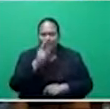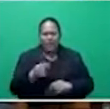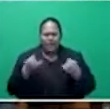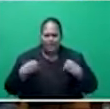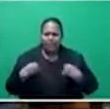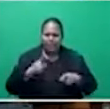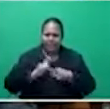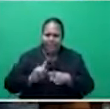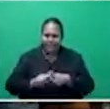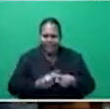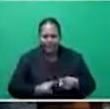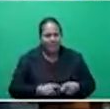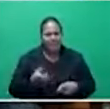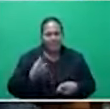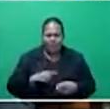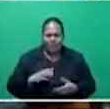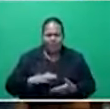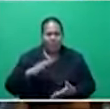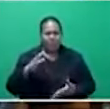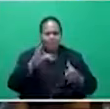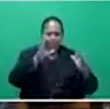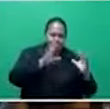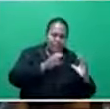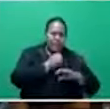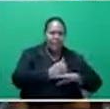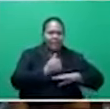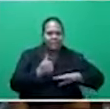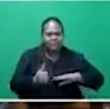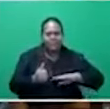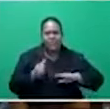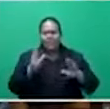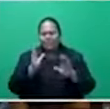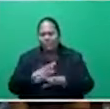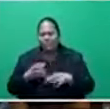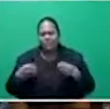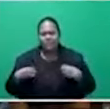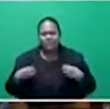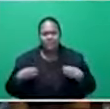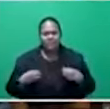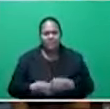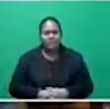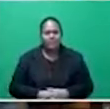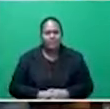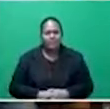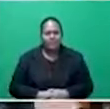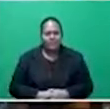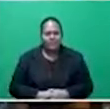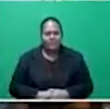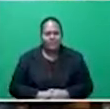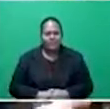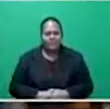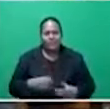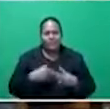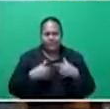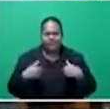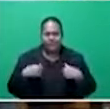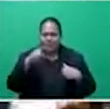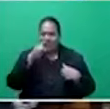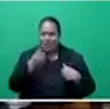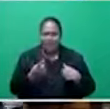way that increases the burden on government and indeed the private sector. Mr. Mr. Speaker, sir, we cannot engage in productive